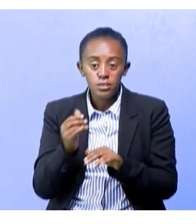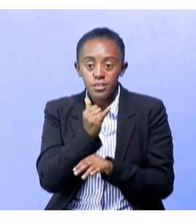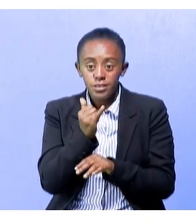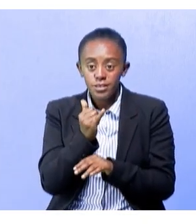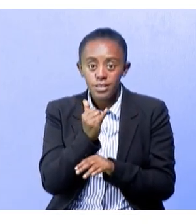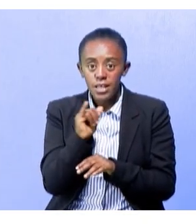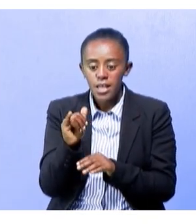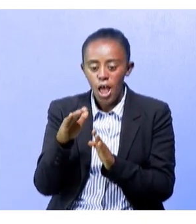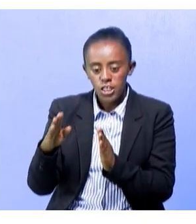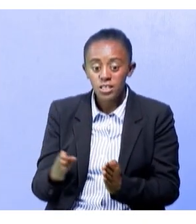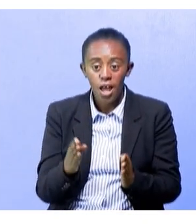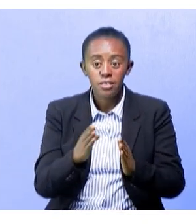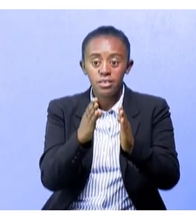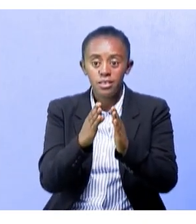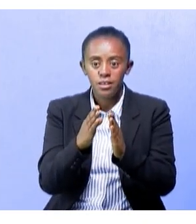streets